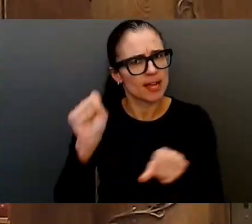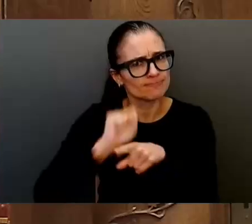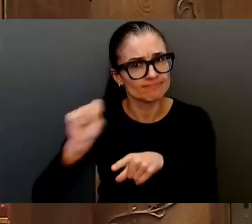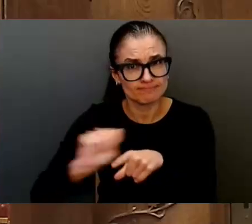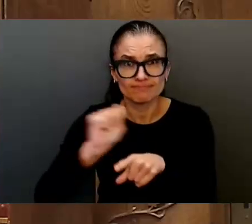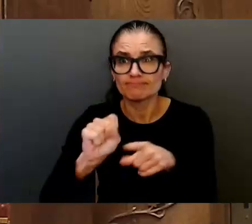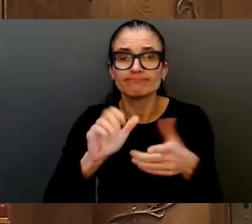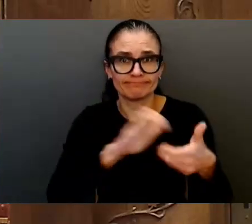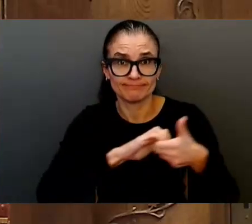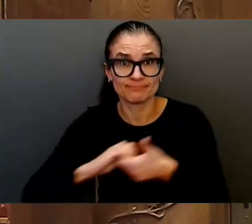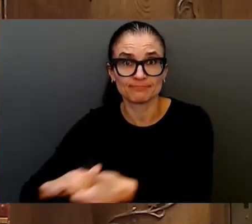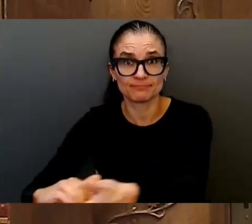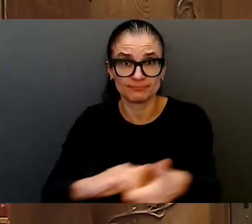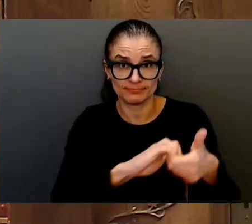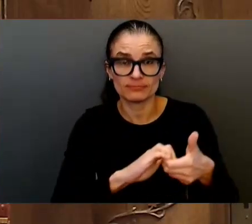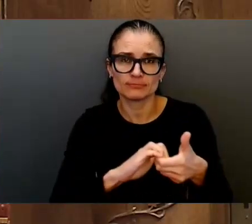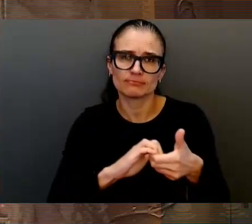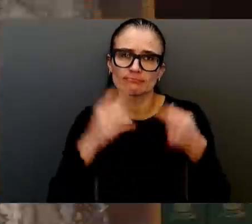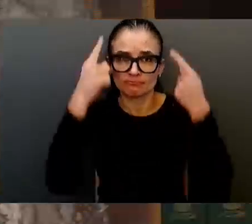supplemental.